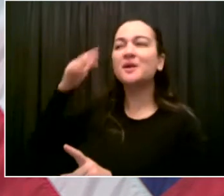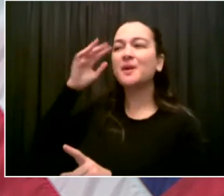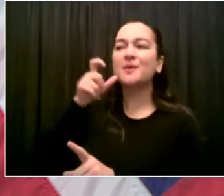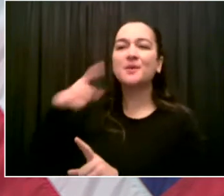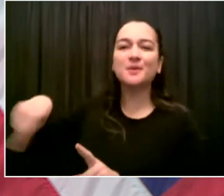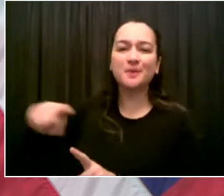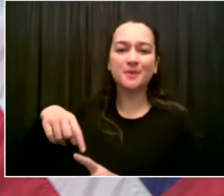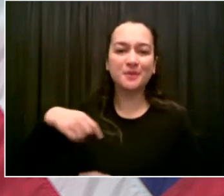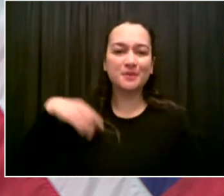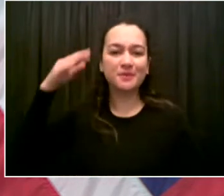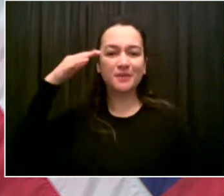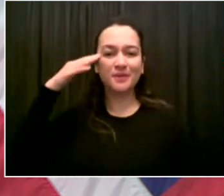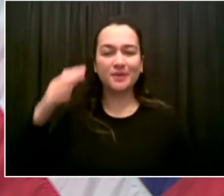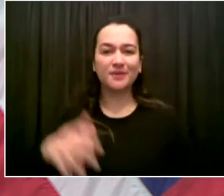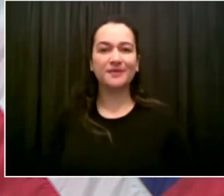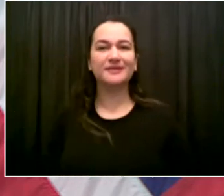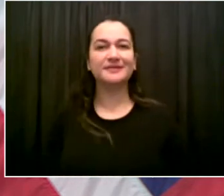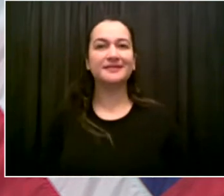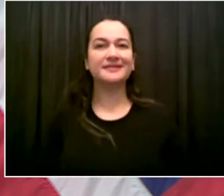deserve to get their city back